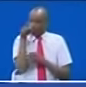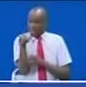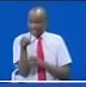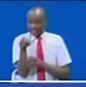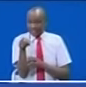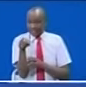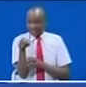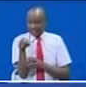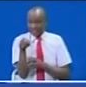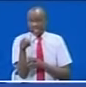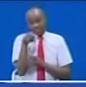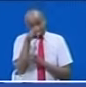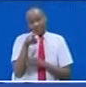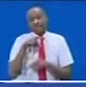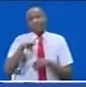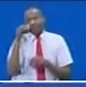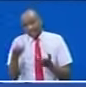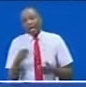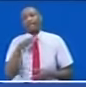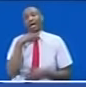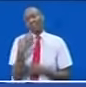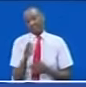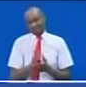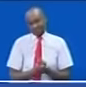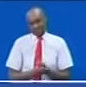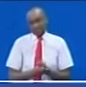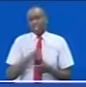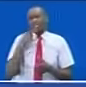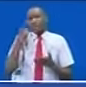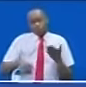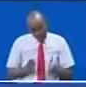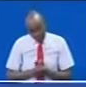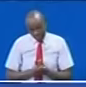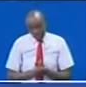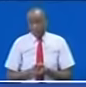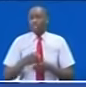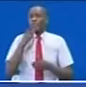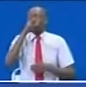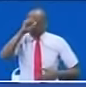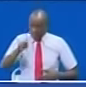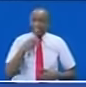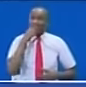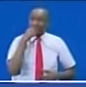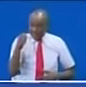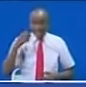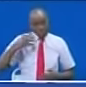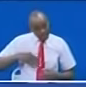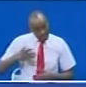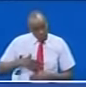cases that are diagnosed die. This is to say that almost 2,500